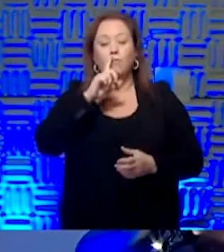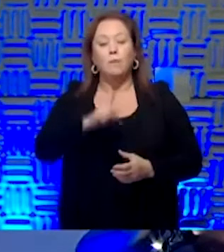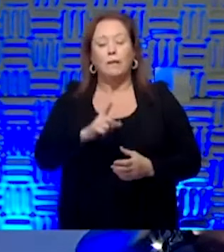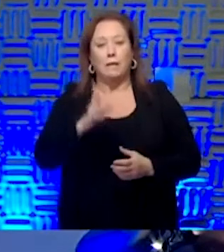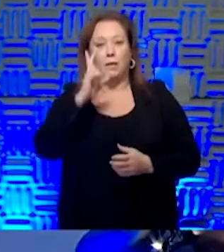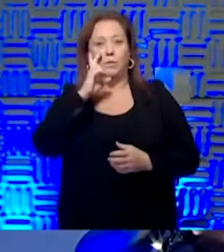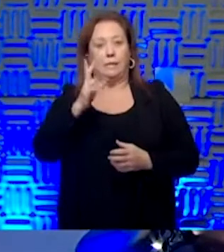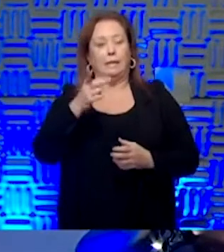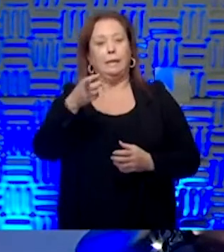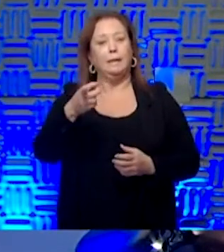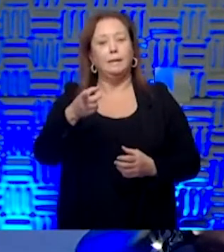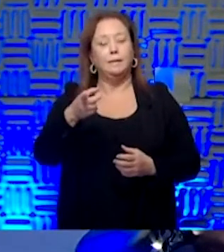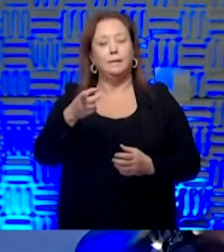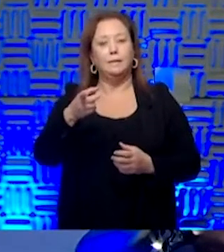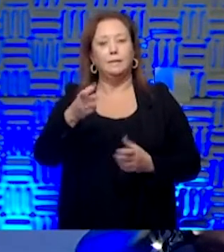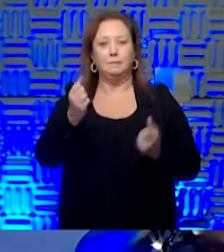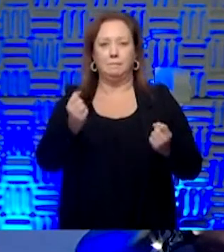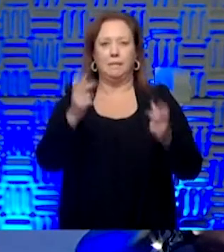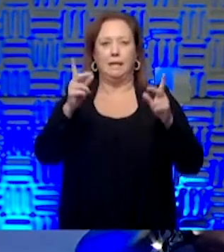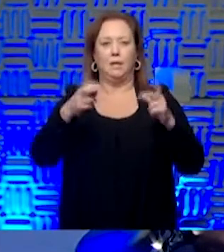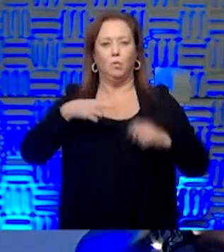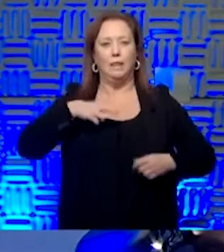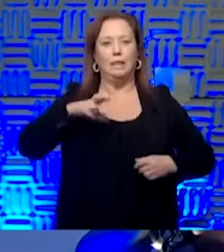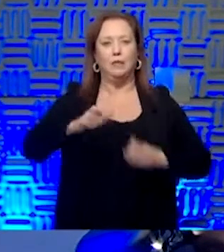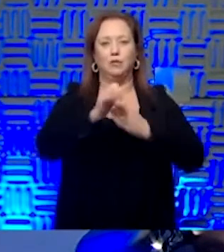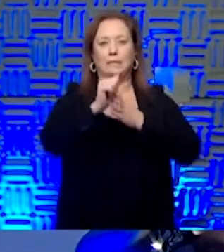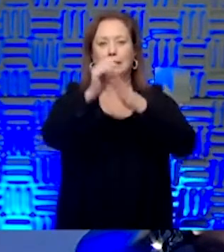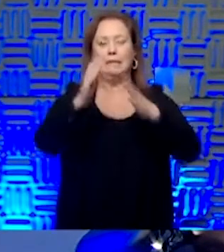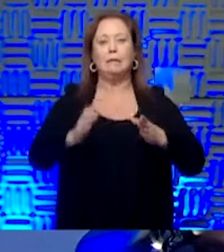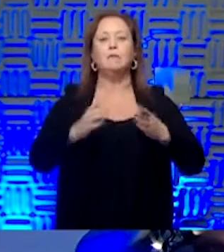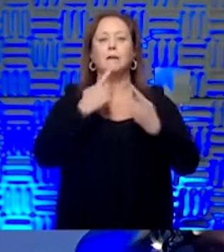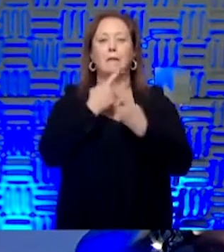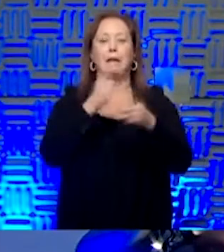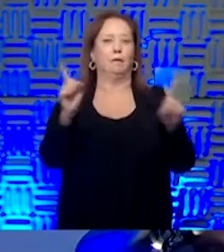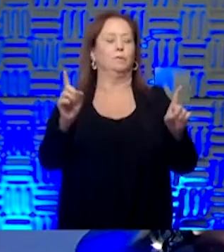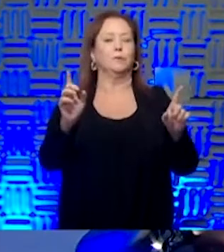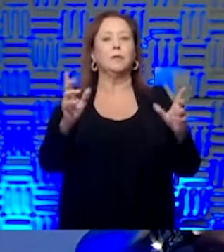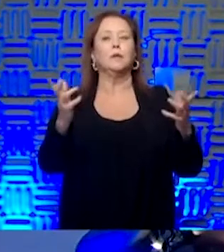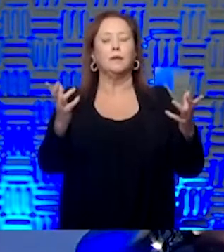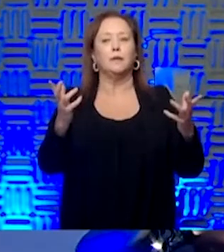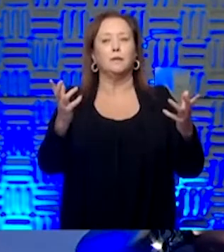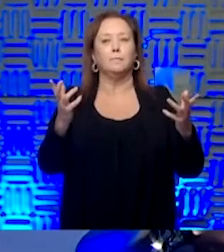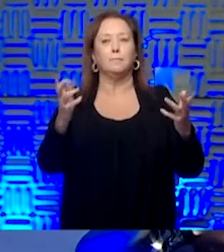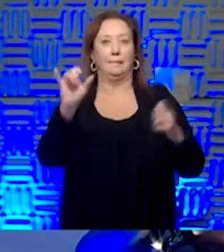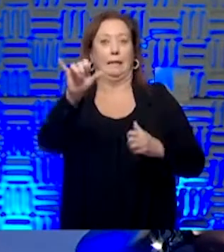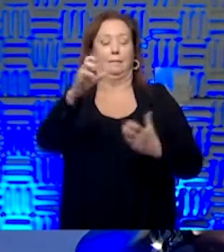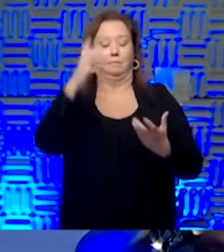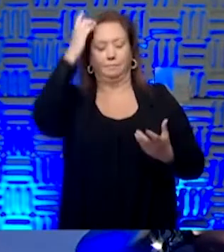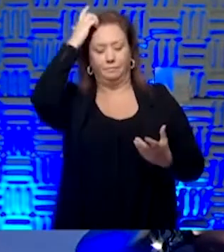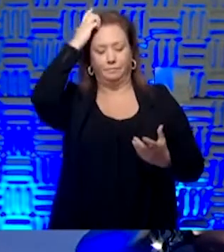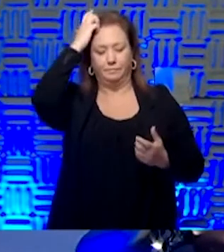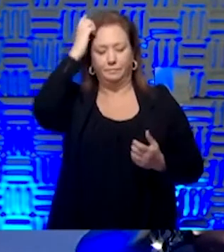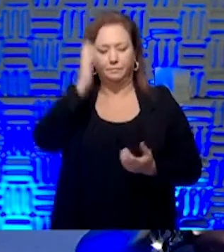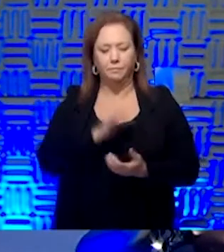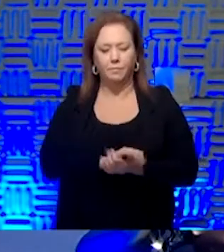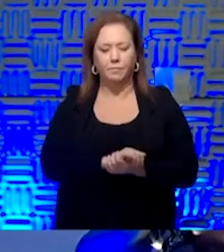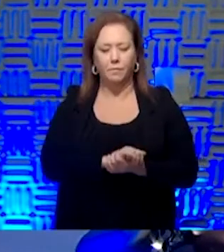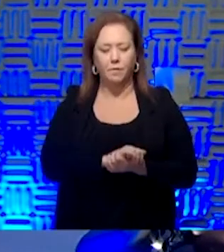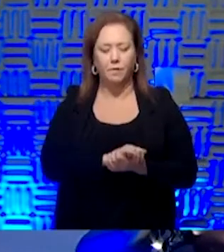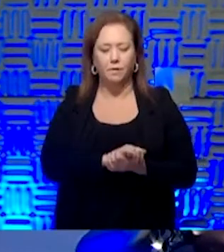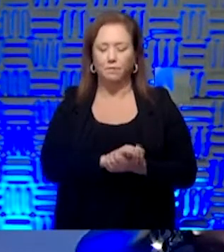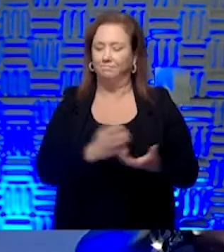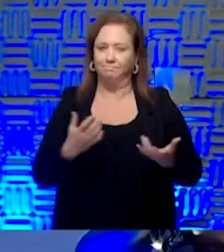see this being said by a lot of religious leaders as well. And the thing is that